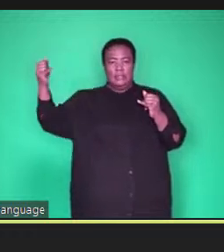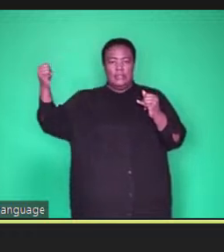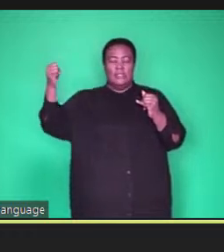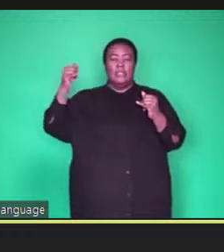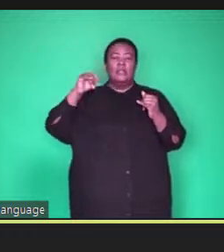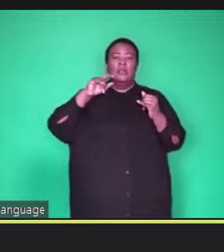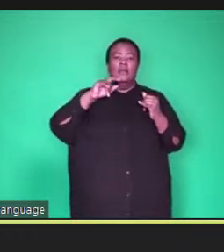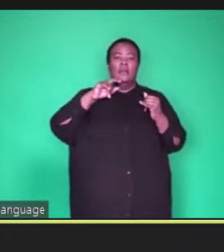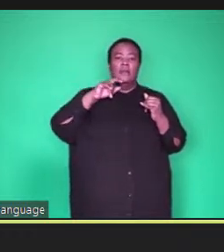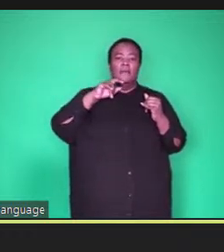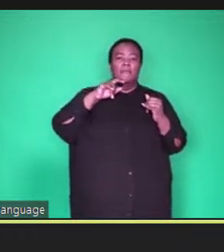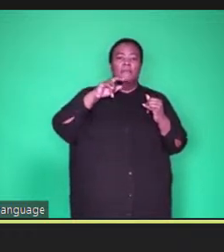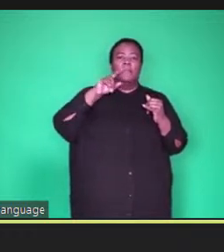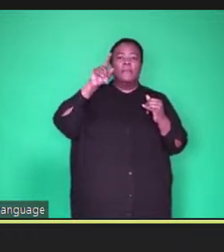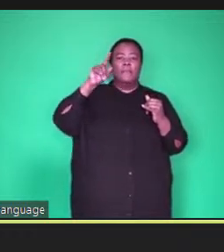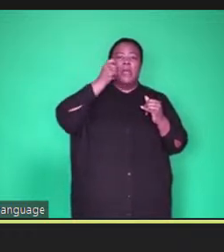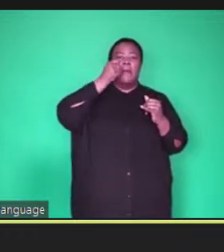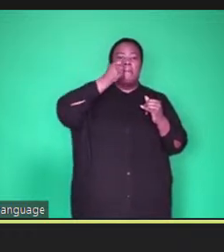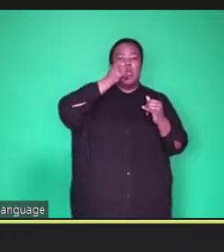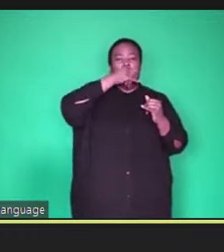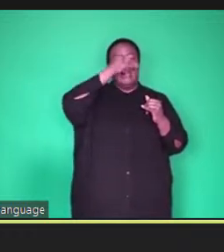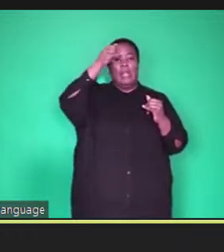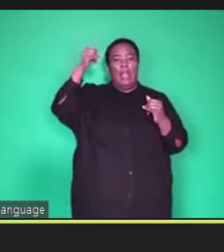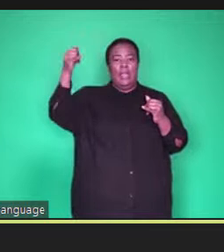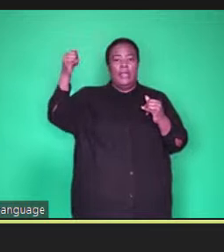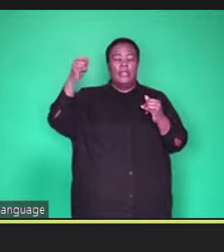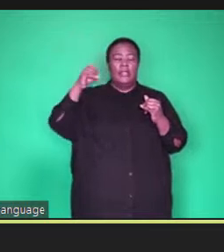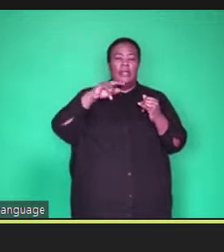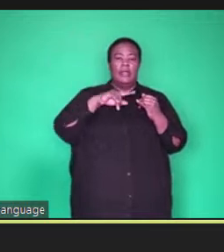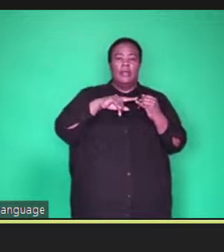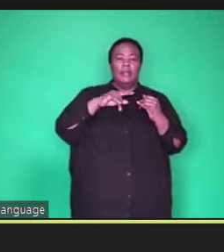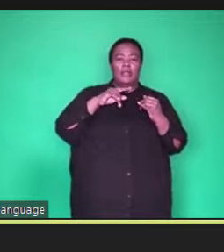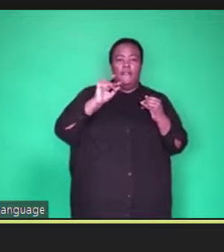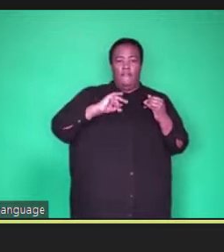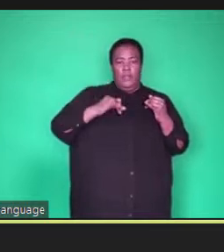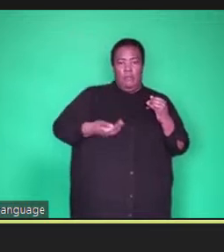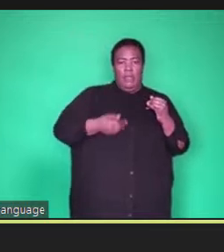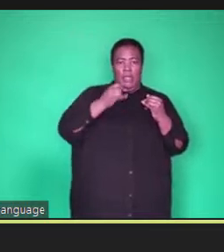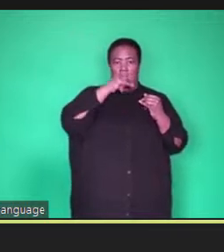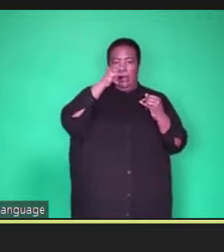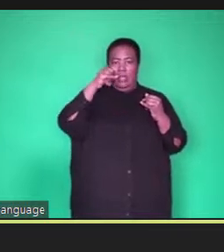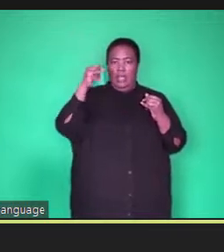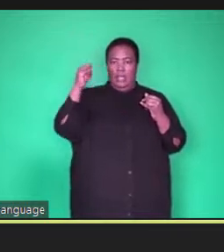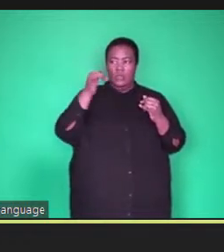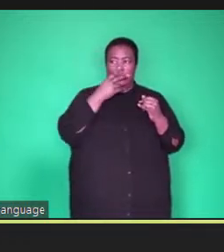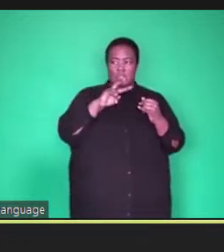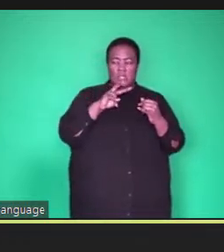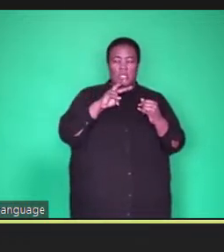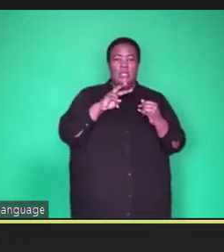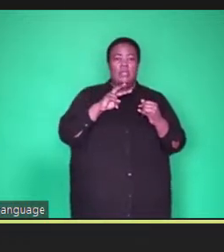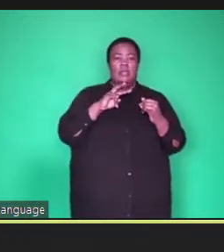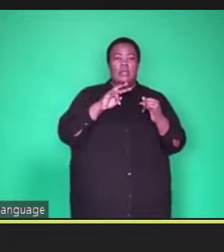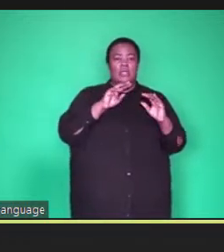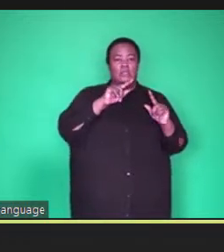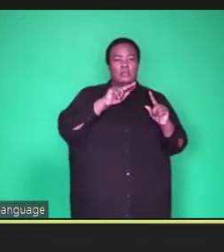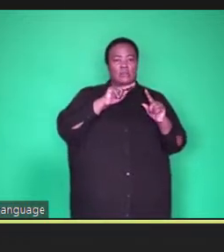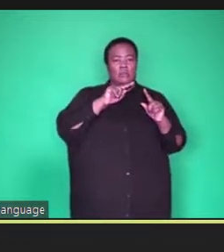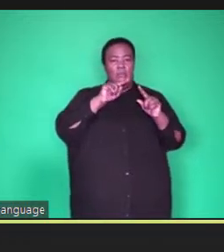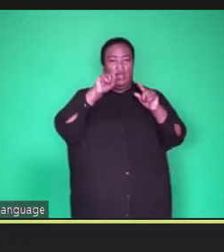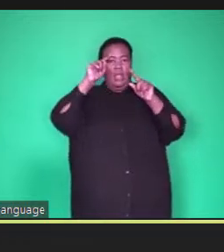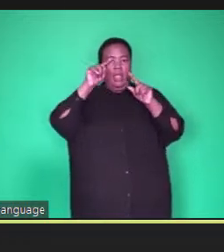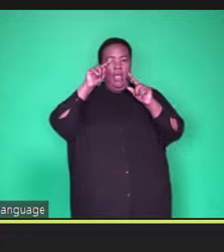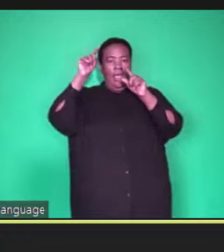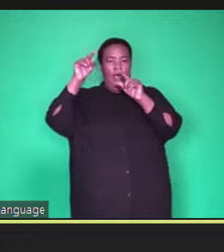is the female line, that the mode seems to be getting higher for both males and females